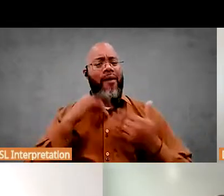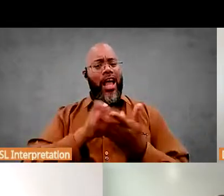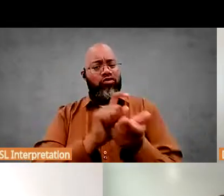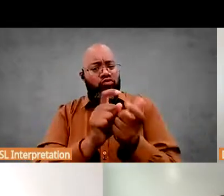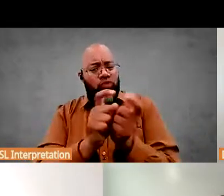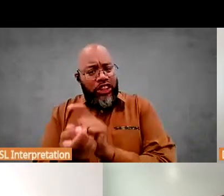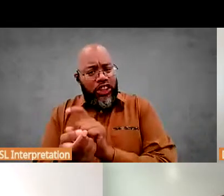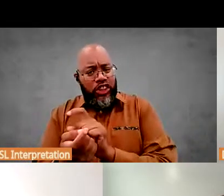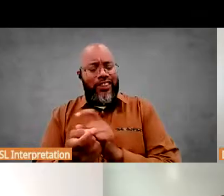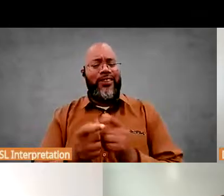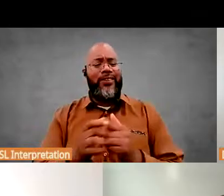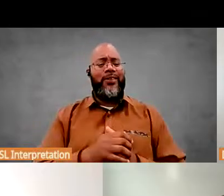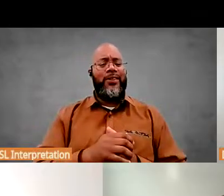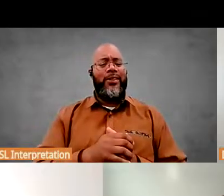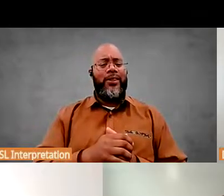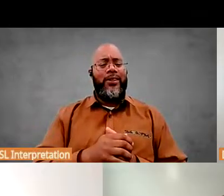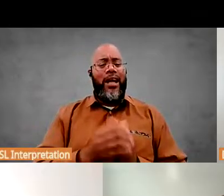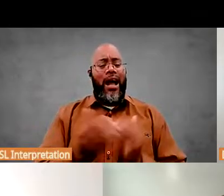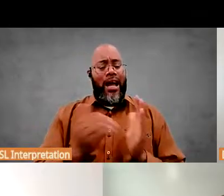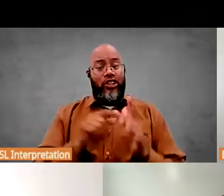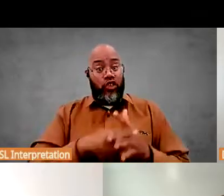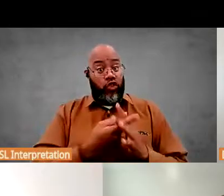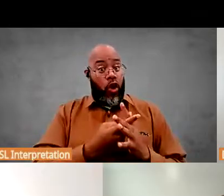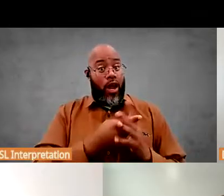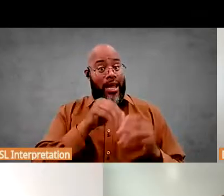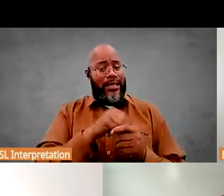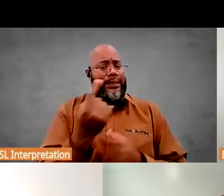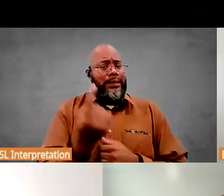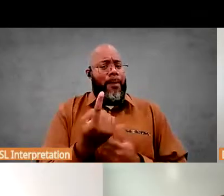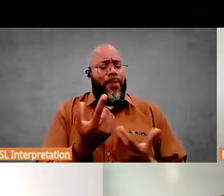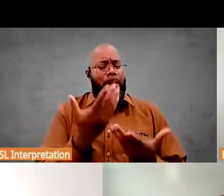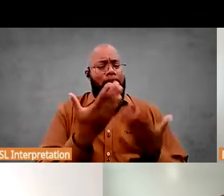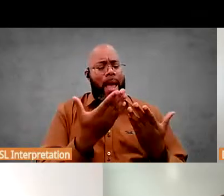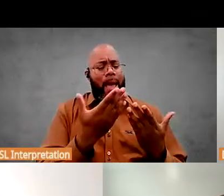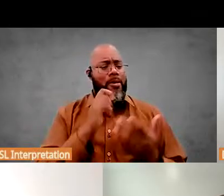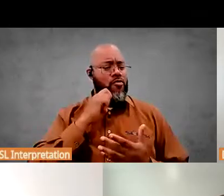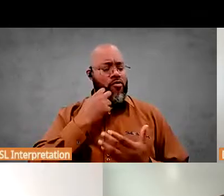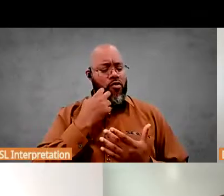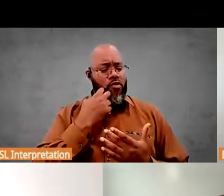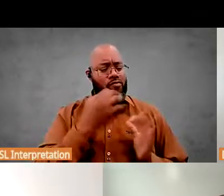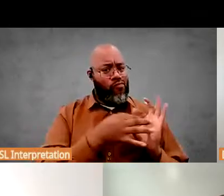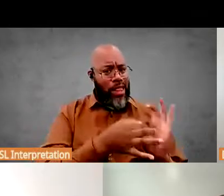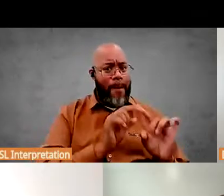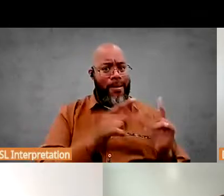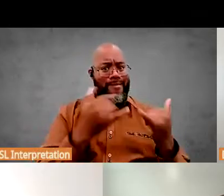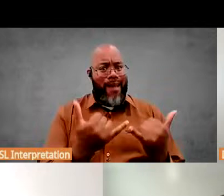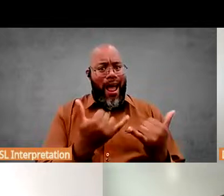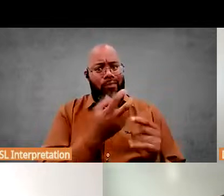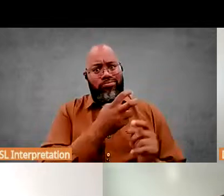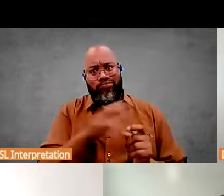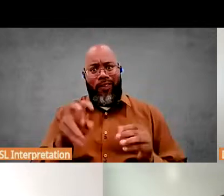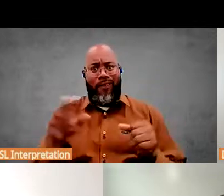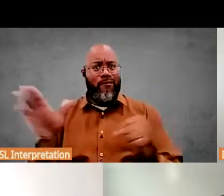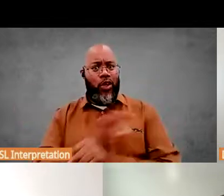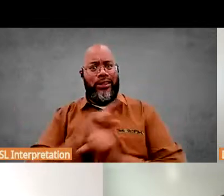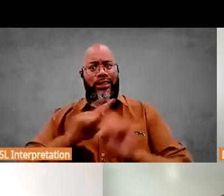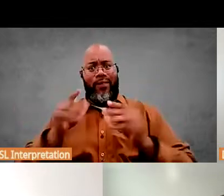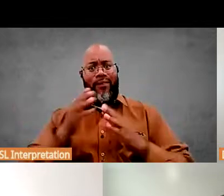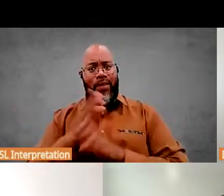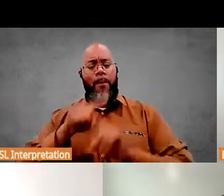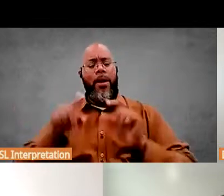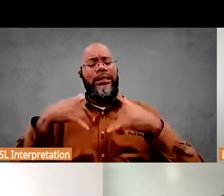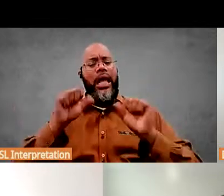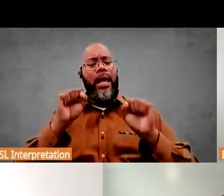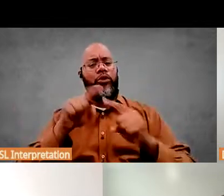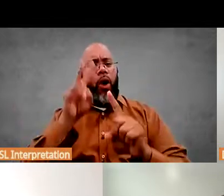transition. You, again, started off in something maybe neuro related, but now you're in totally different fields, but you're still able to